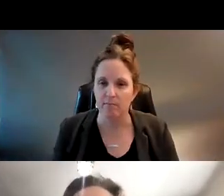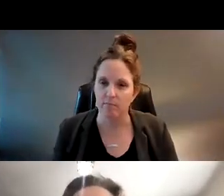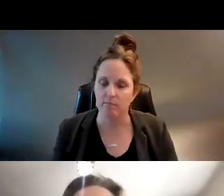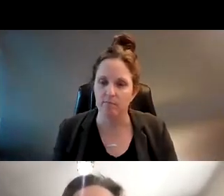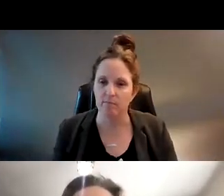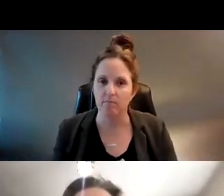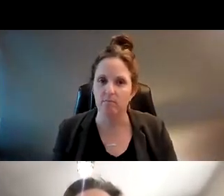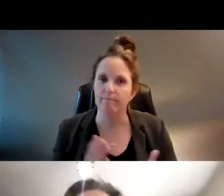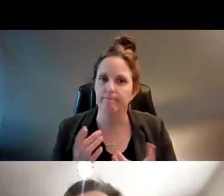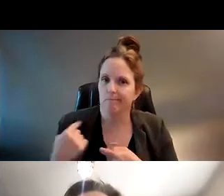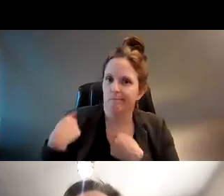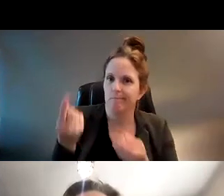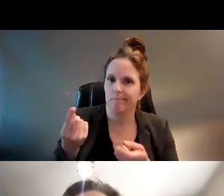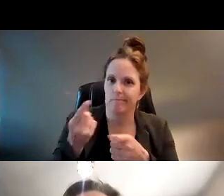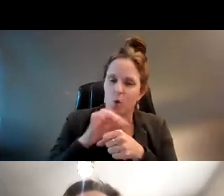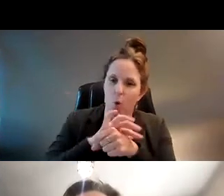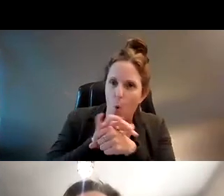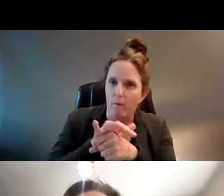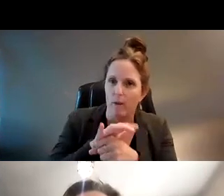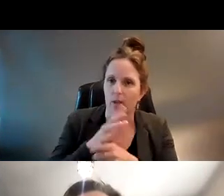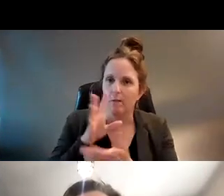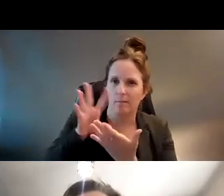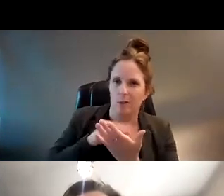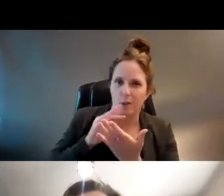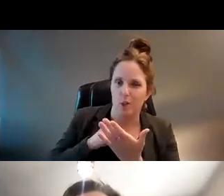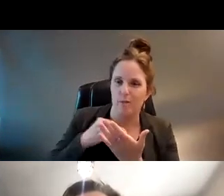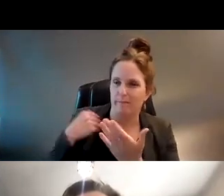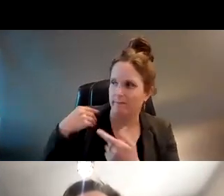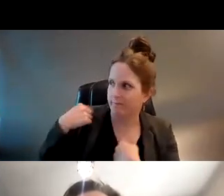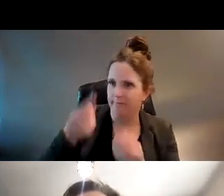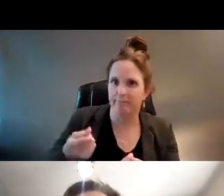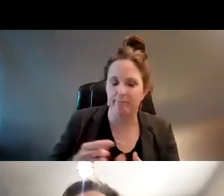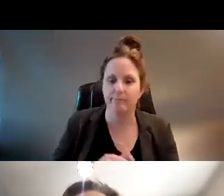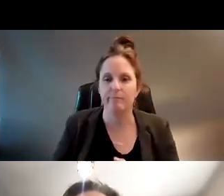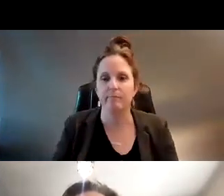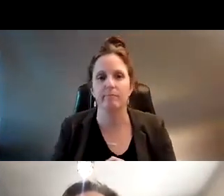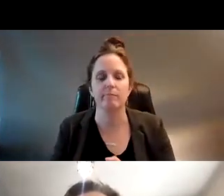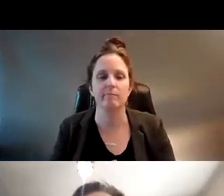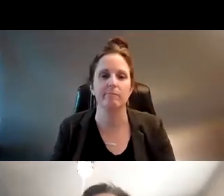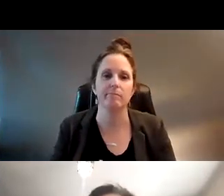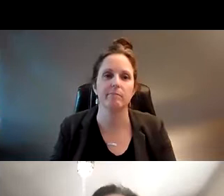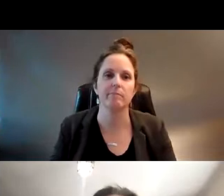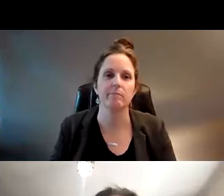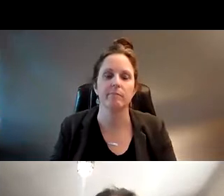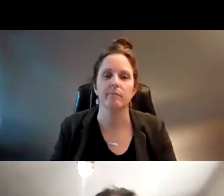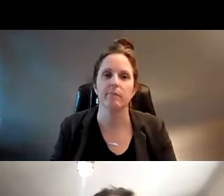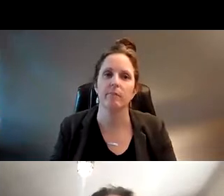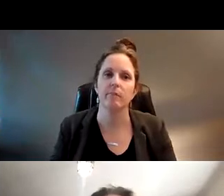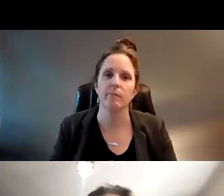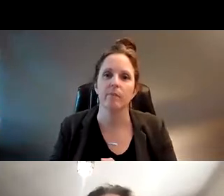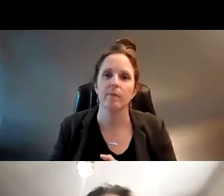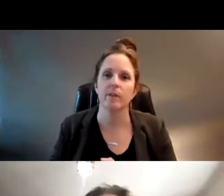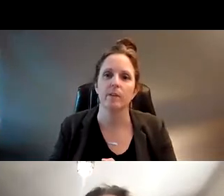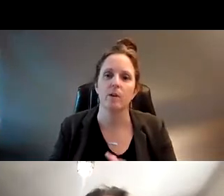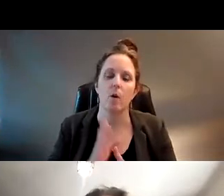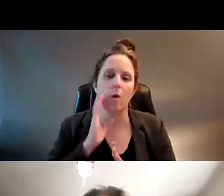what we learned during COVID, the COVID-19 pandemic. And so, what I'm going to talk about is one